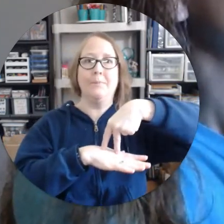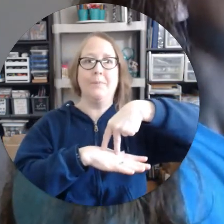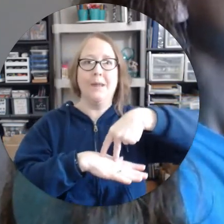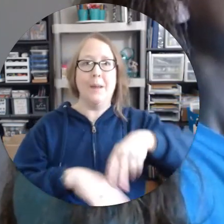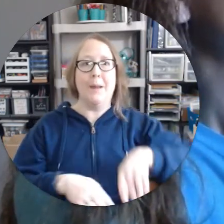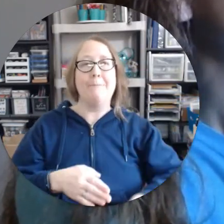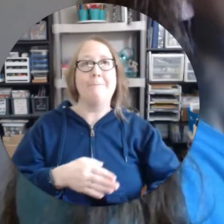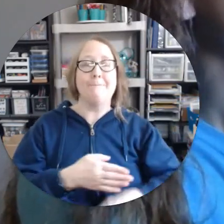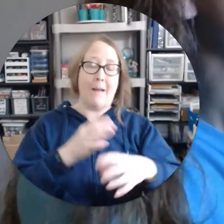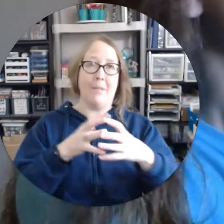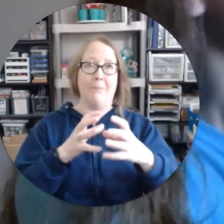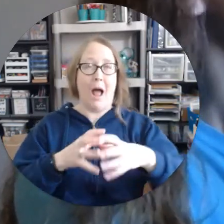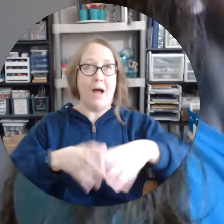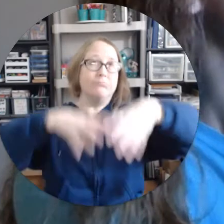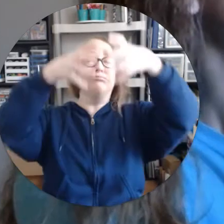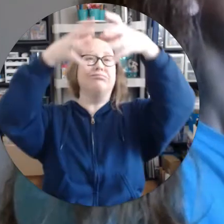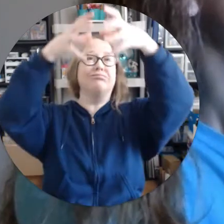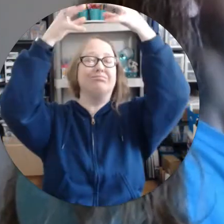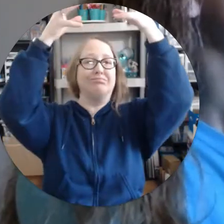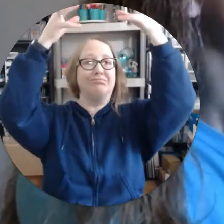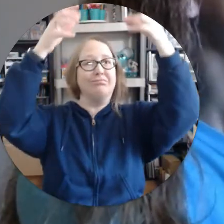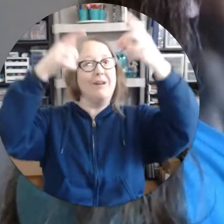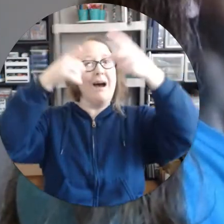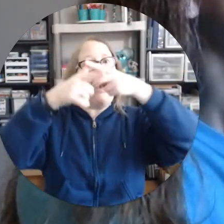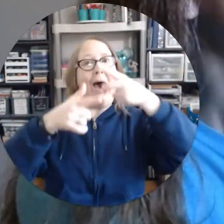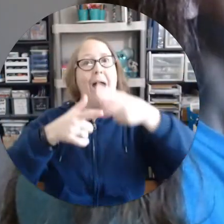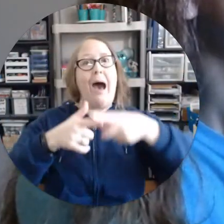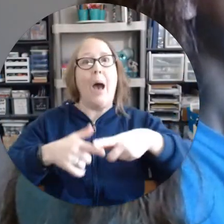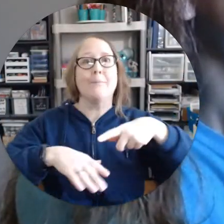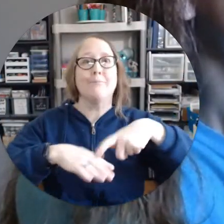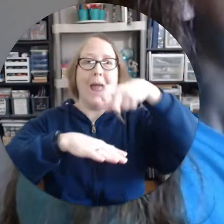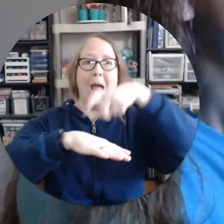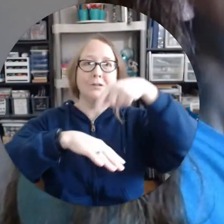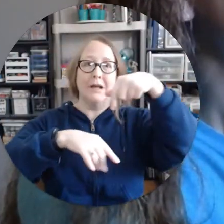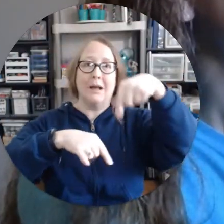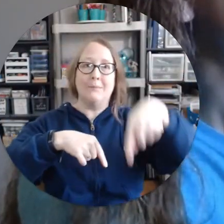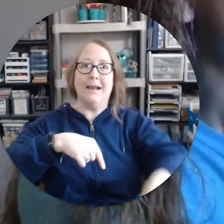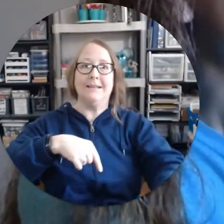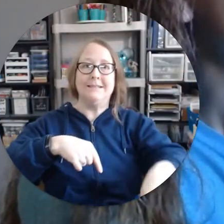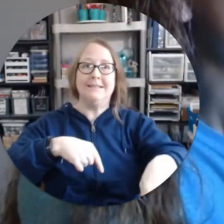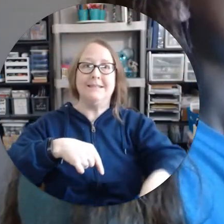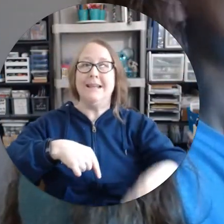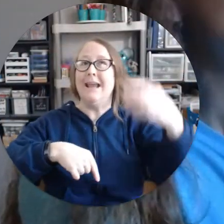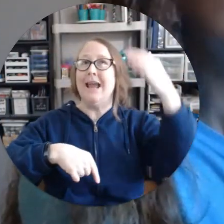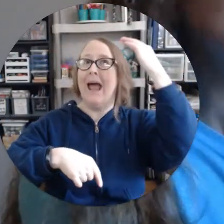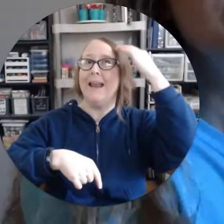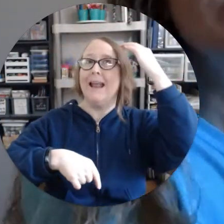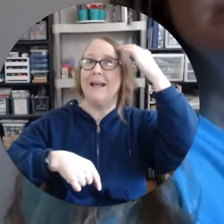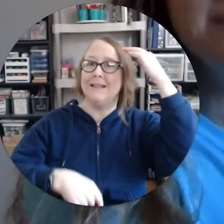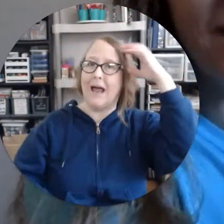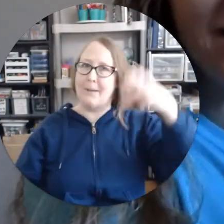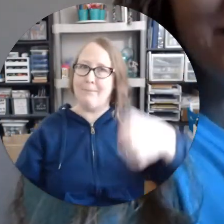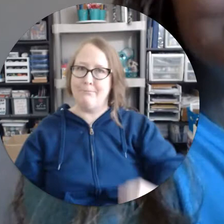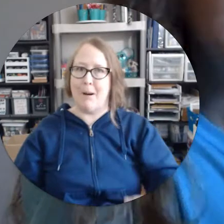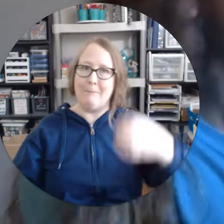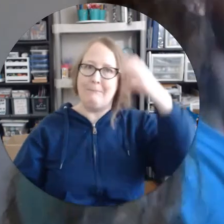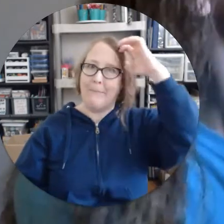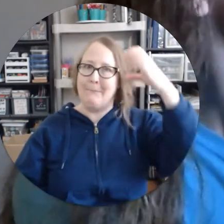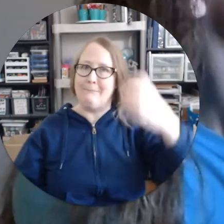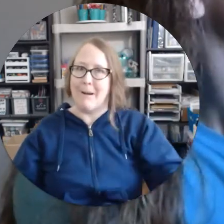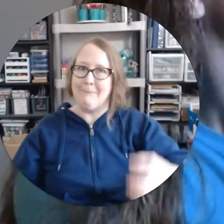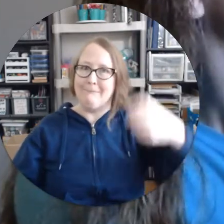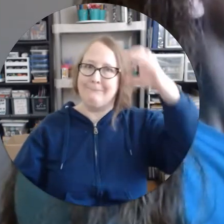the air, then bounced it between his knee and his head a few